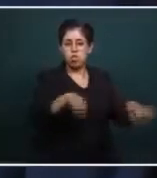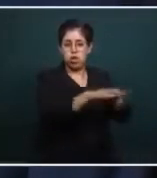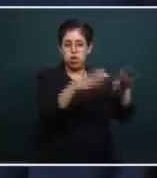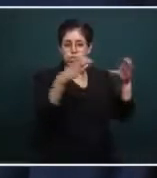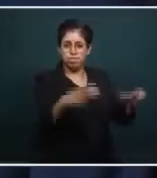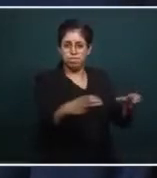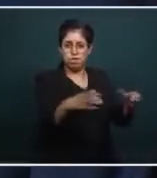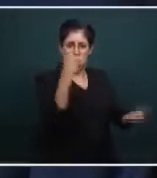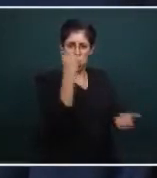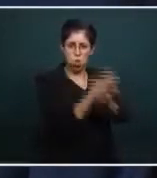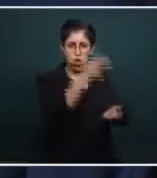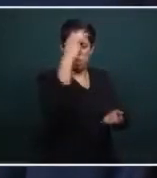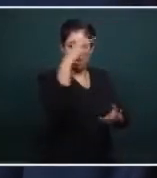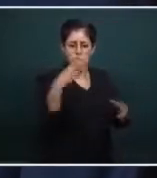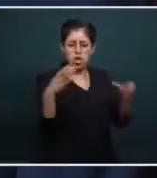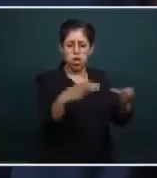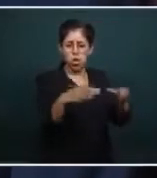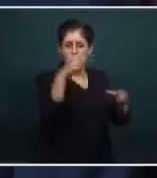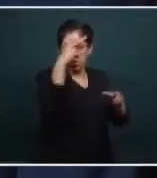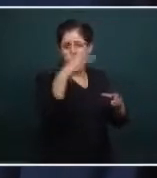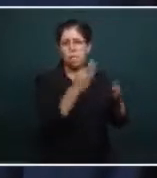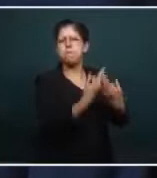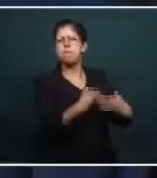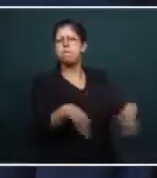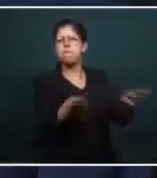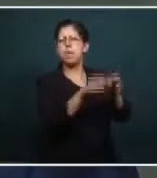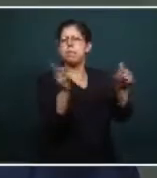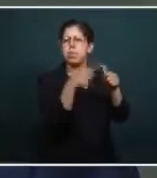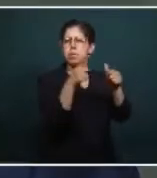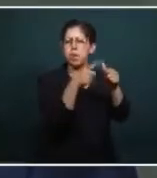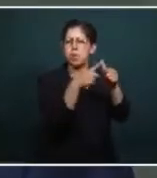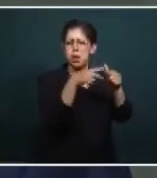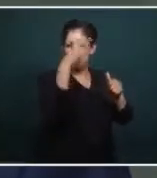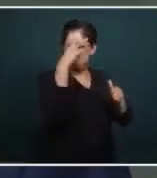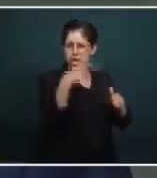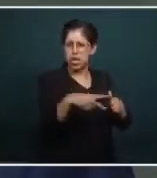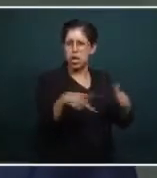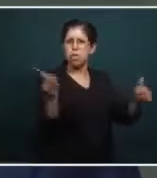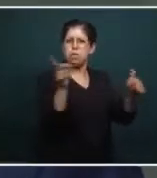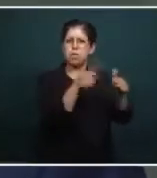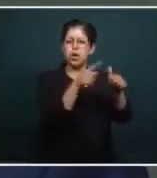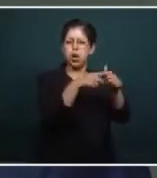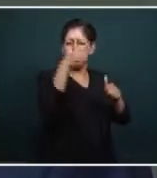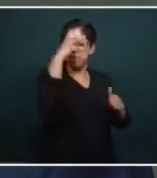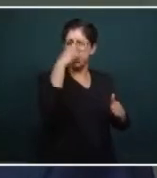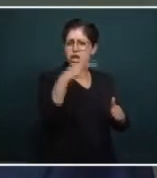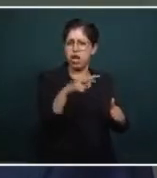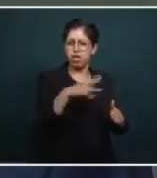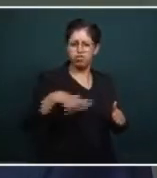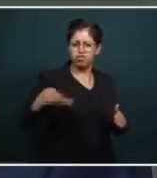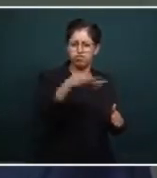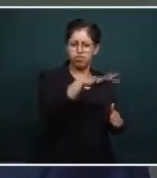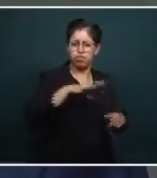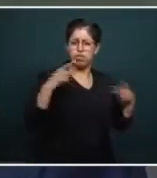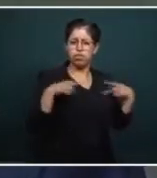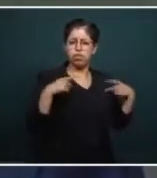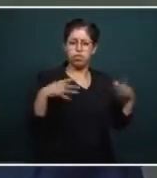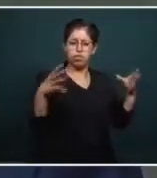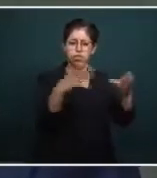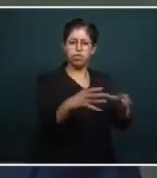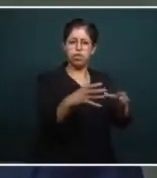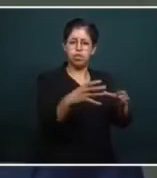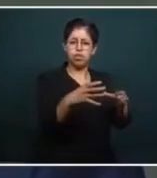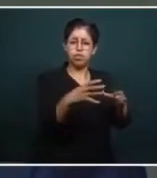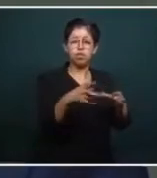our priority. Primero México, First Mexico, primero los mexicanos. first the Mexican people. Sin embargo,